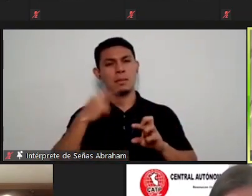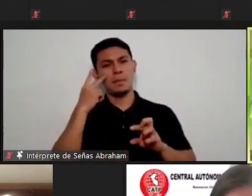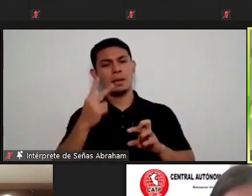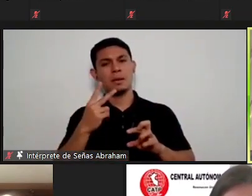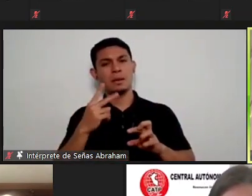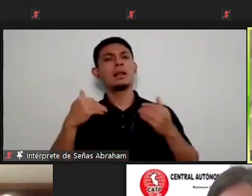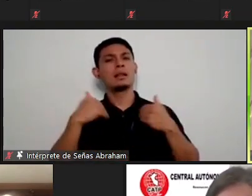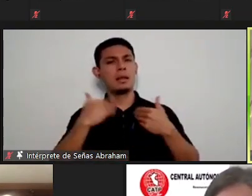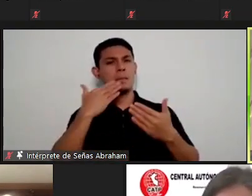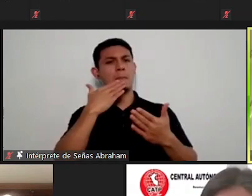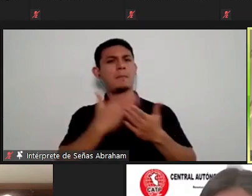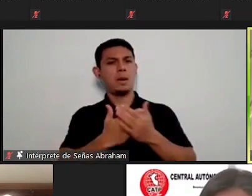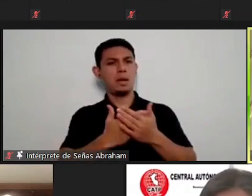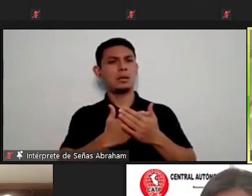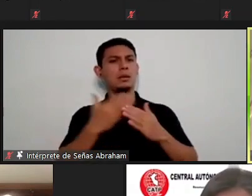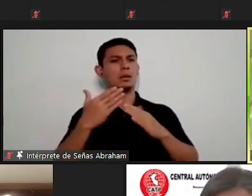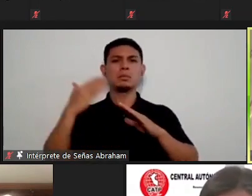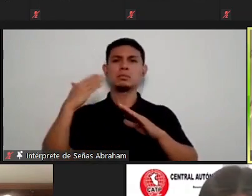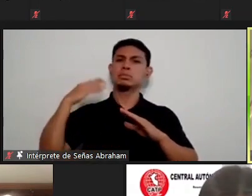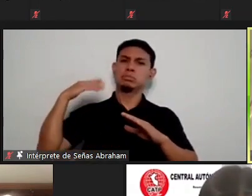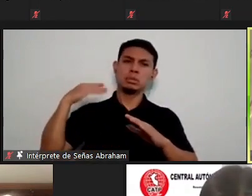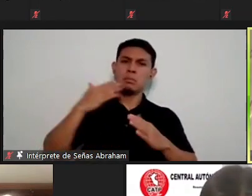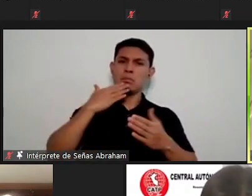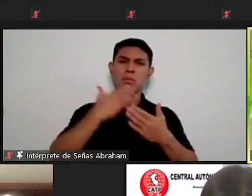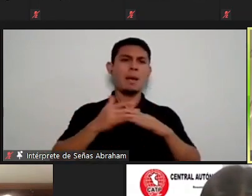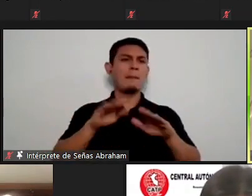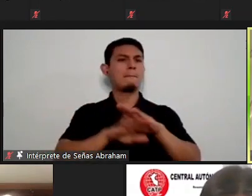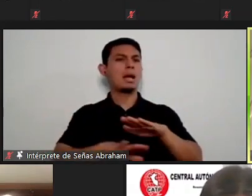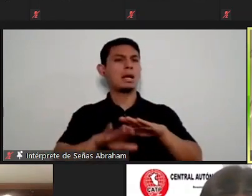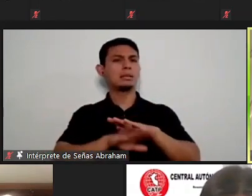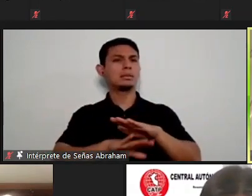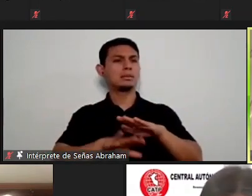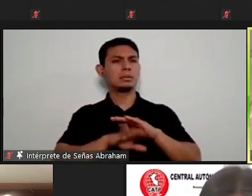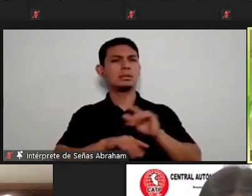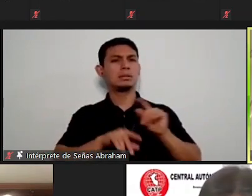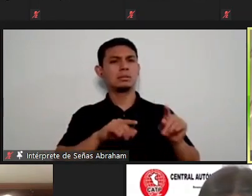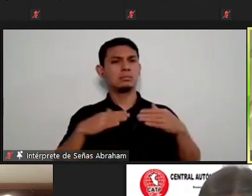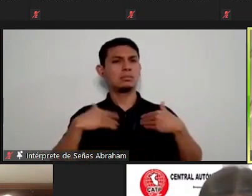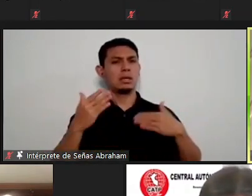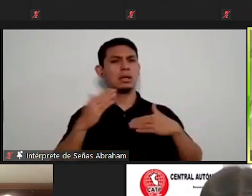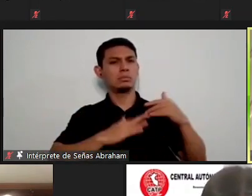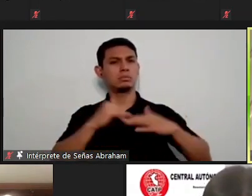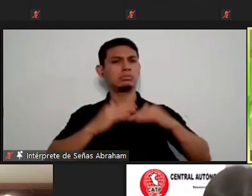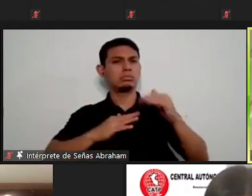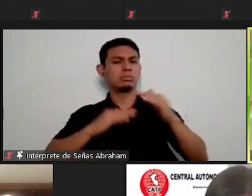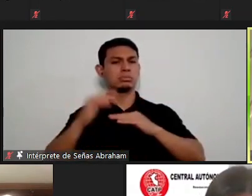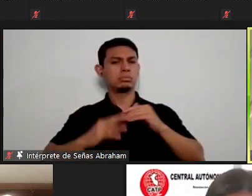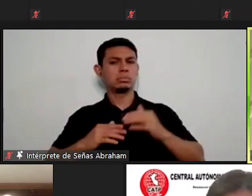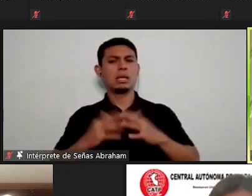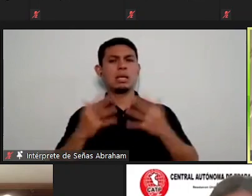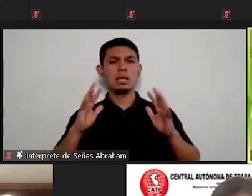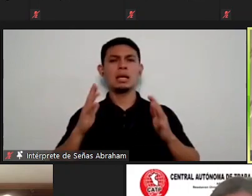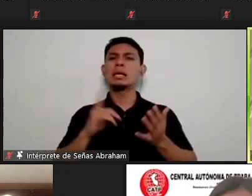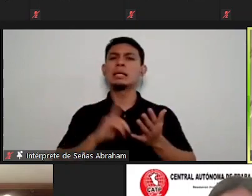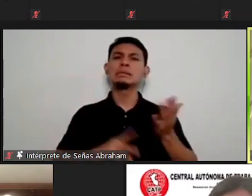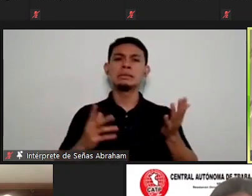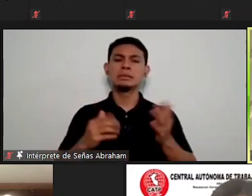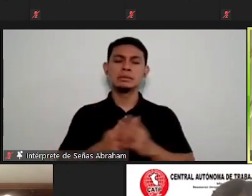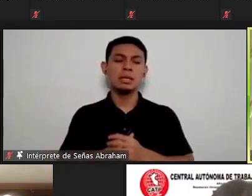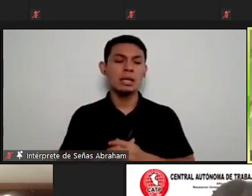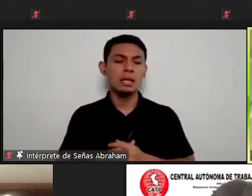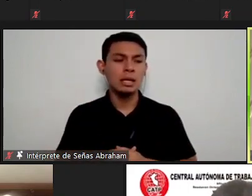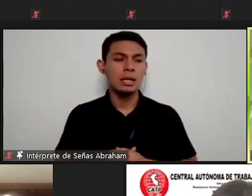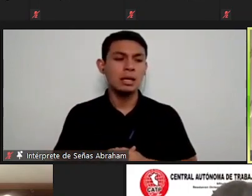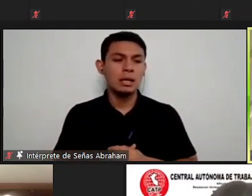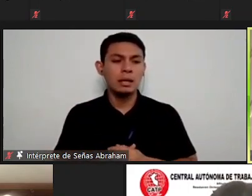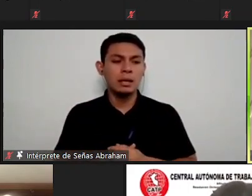solid basis upon which to build as the ilo regional director said in his opening remarks we do